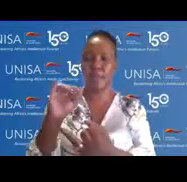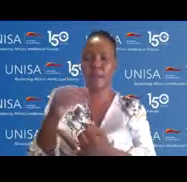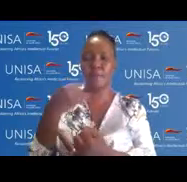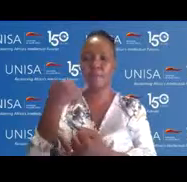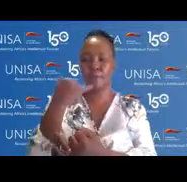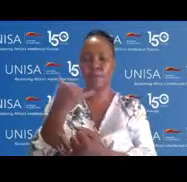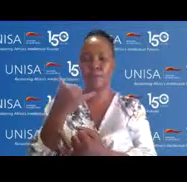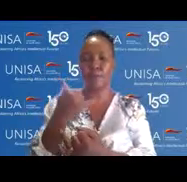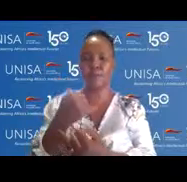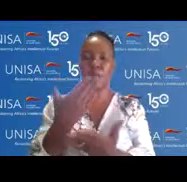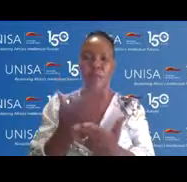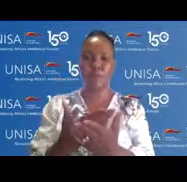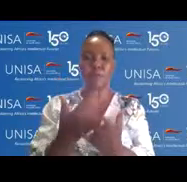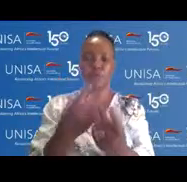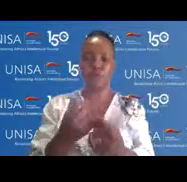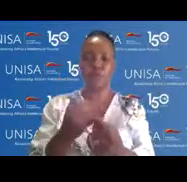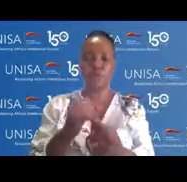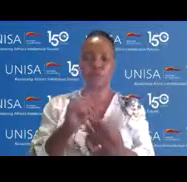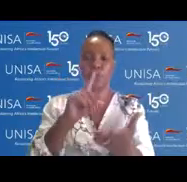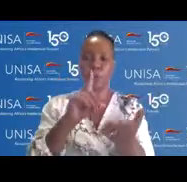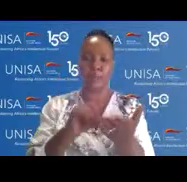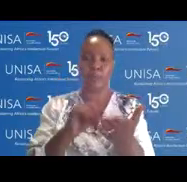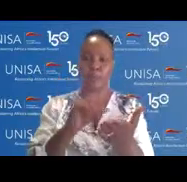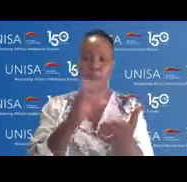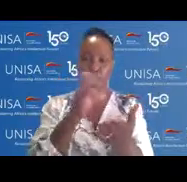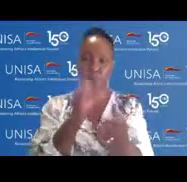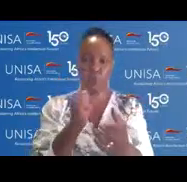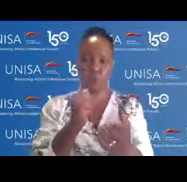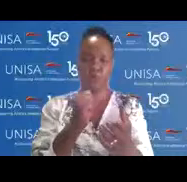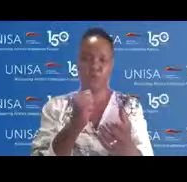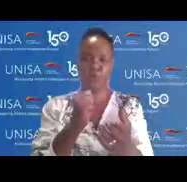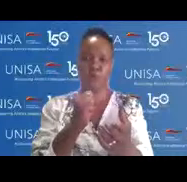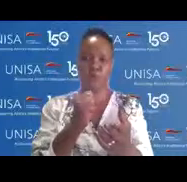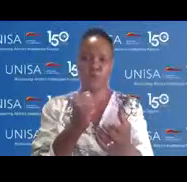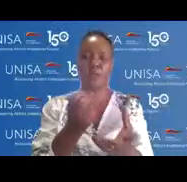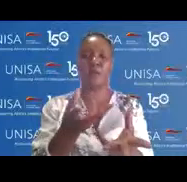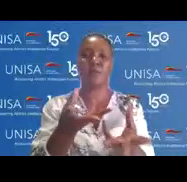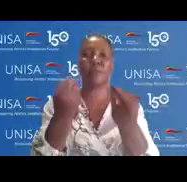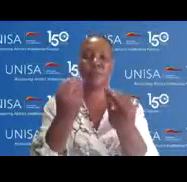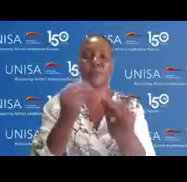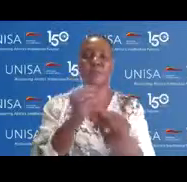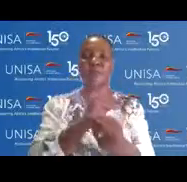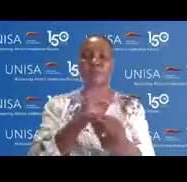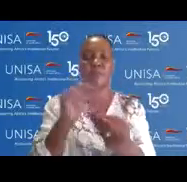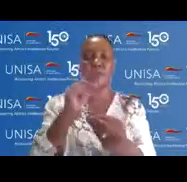on hold on it, and it should pick up the QR code.